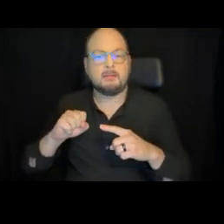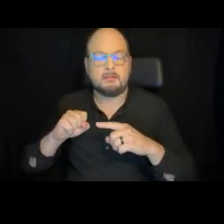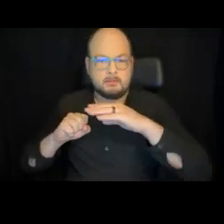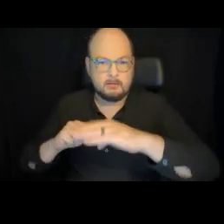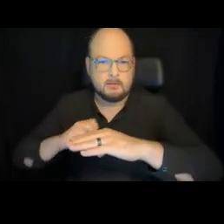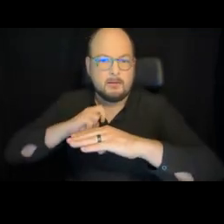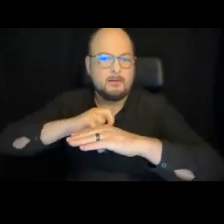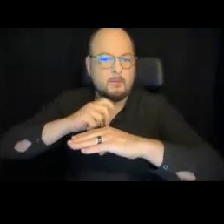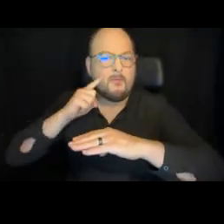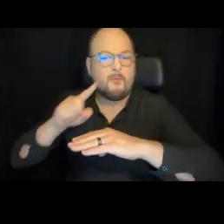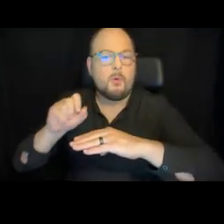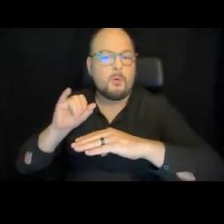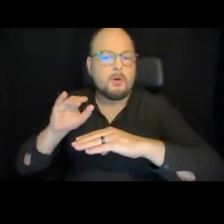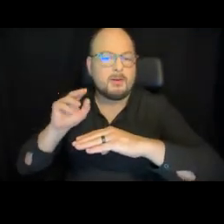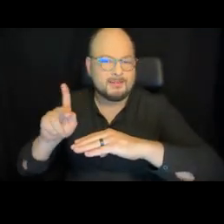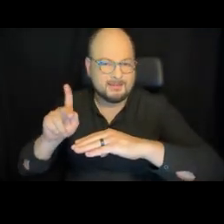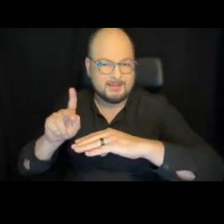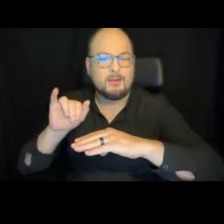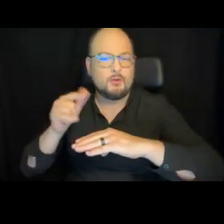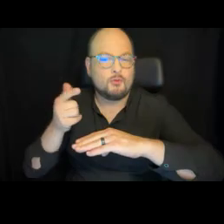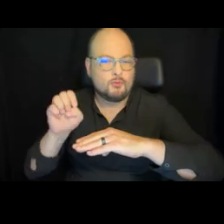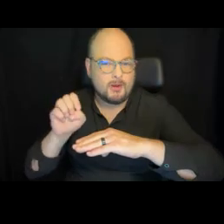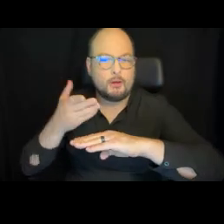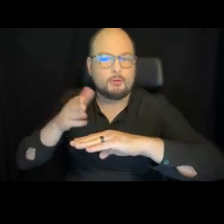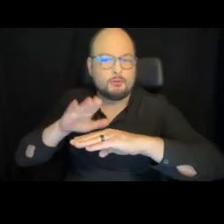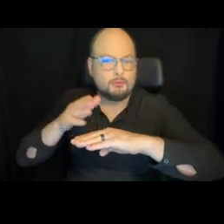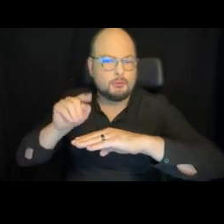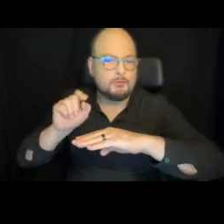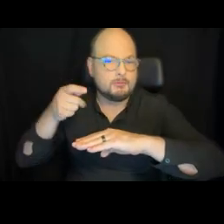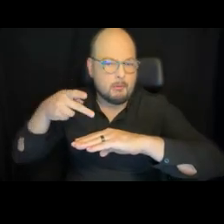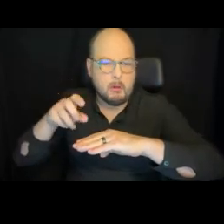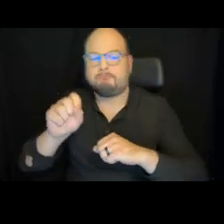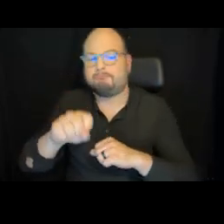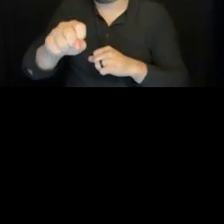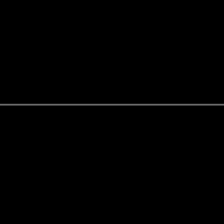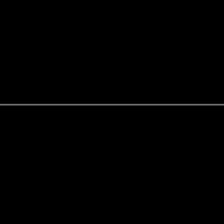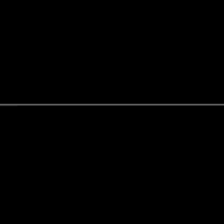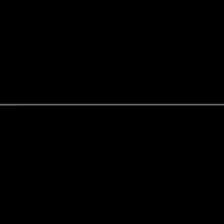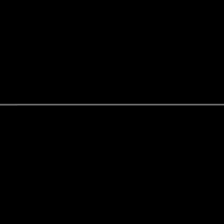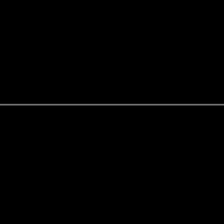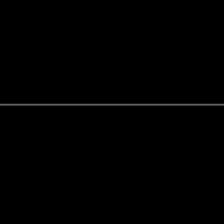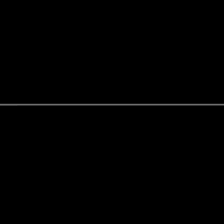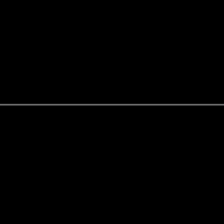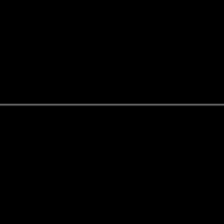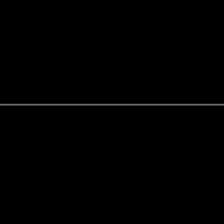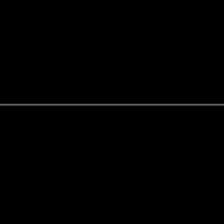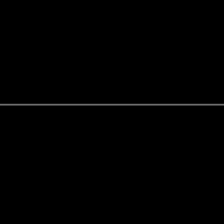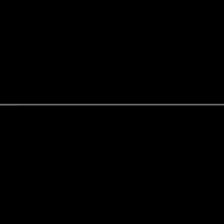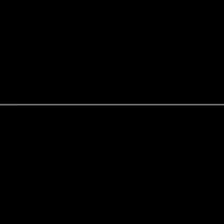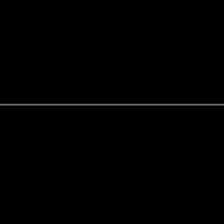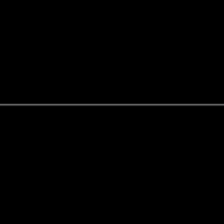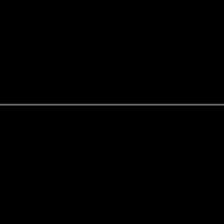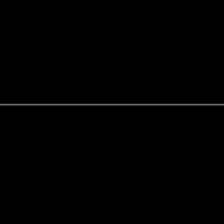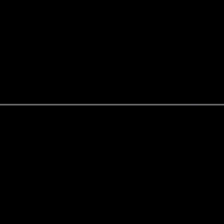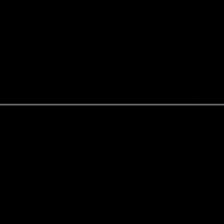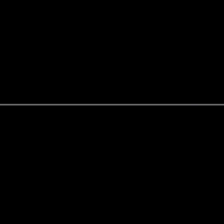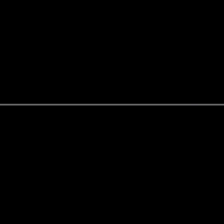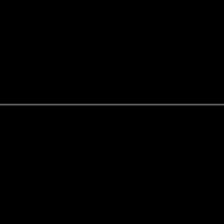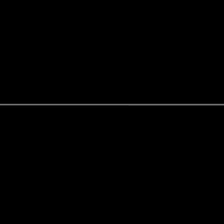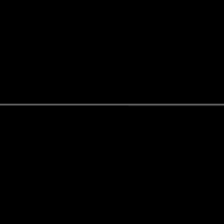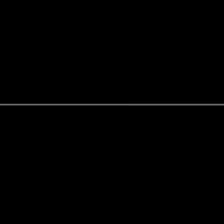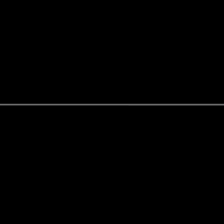And again, everyone got that correct, 100%. I'm so excited. I shouldn't be that excited, but I